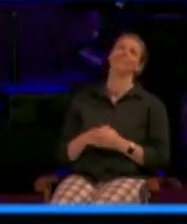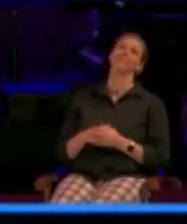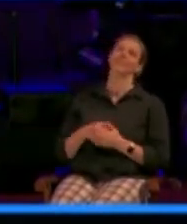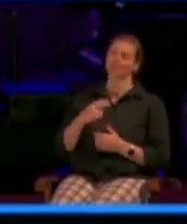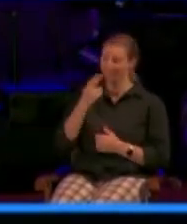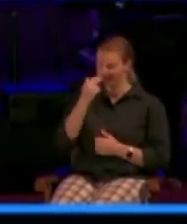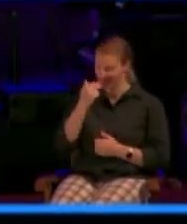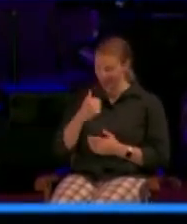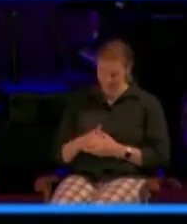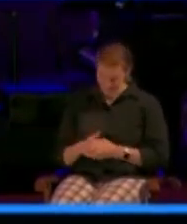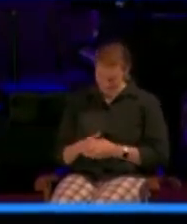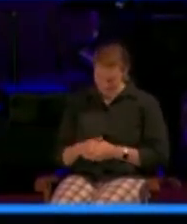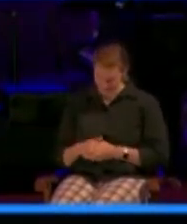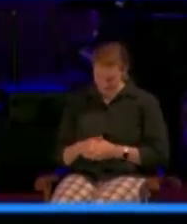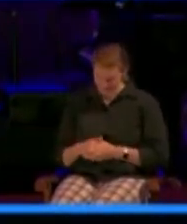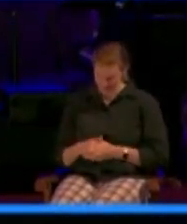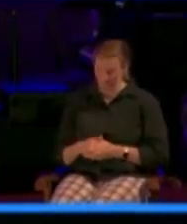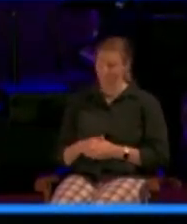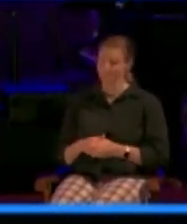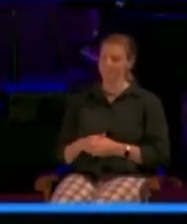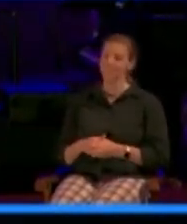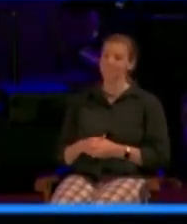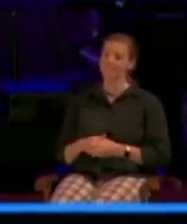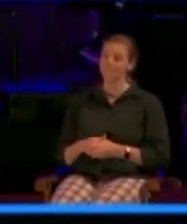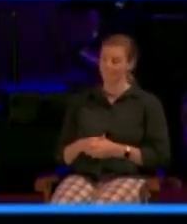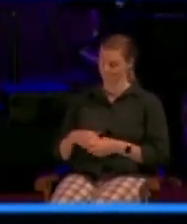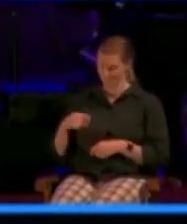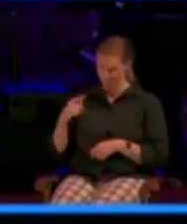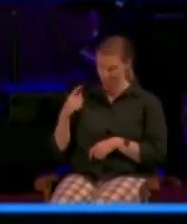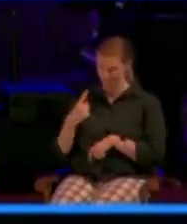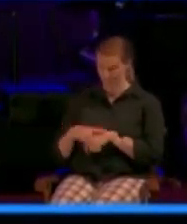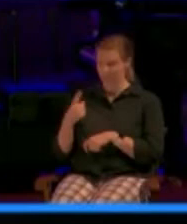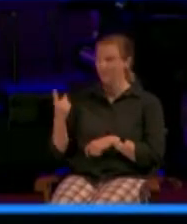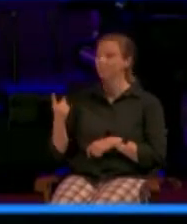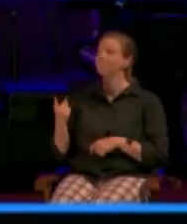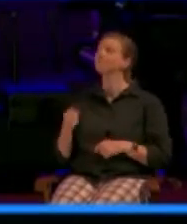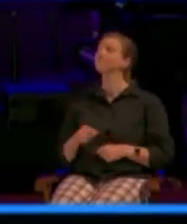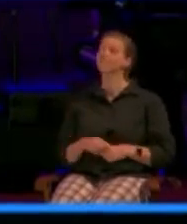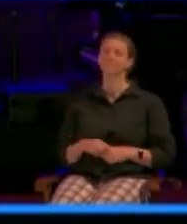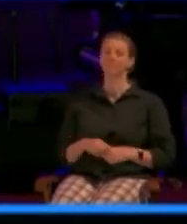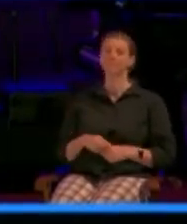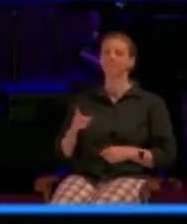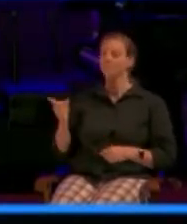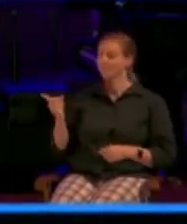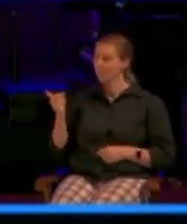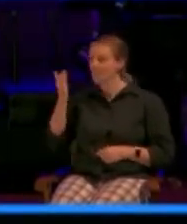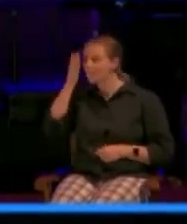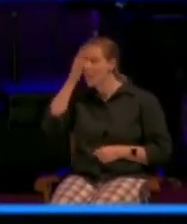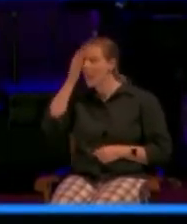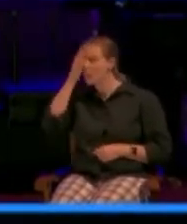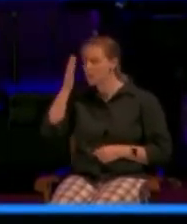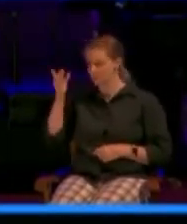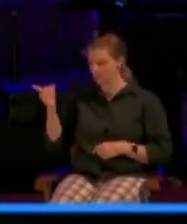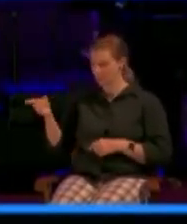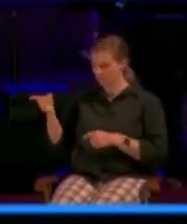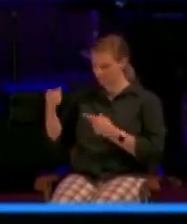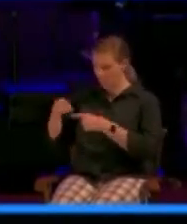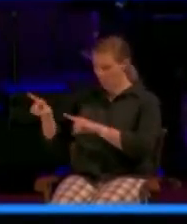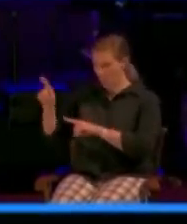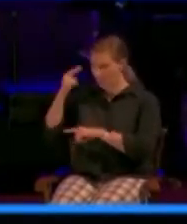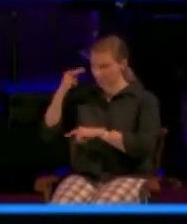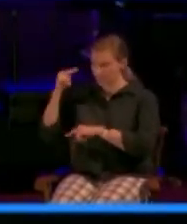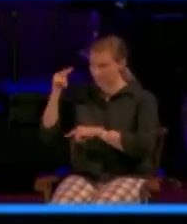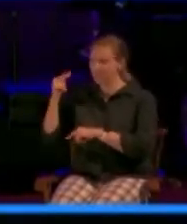son, grandson's yard and dig a hole and put that shoebox down in the ground and cover it over. And then get a sheet of paper